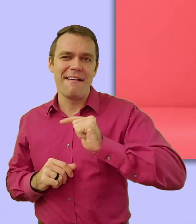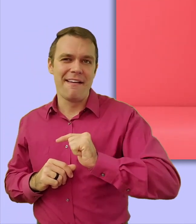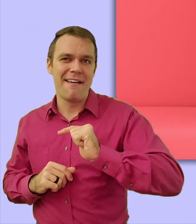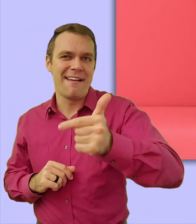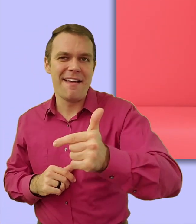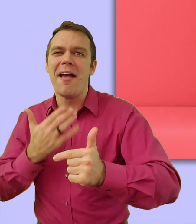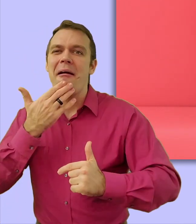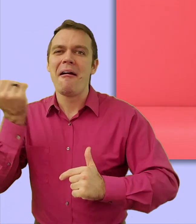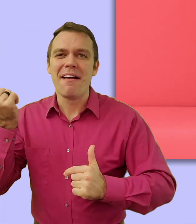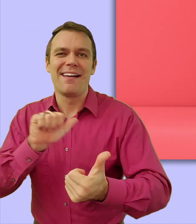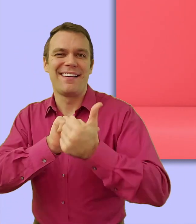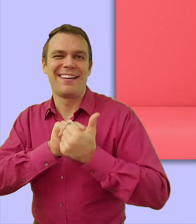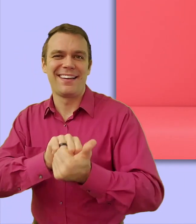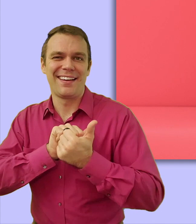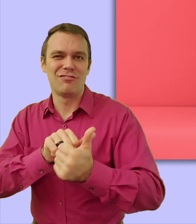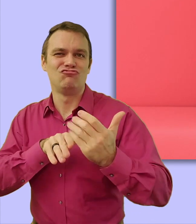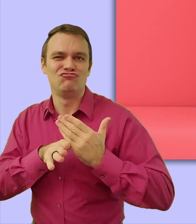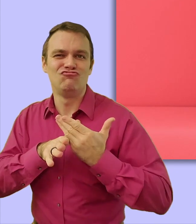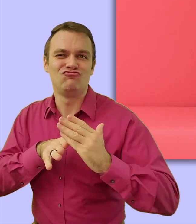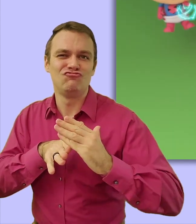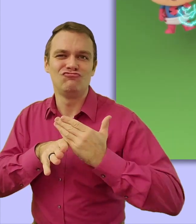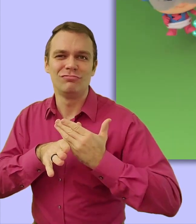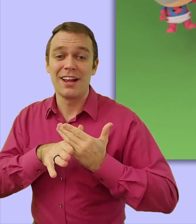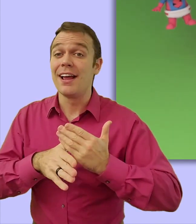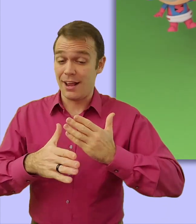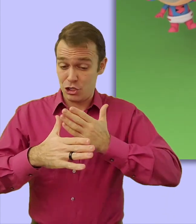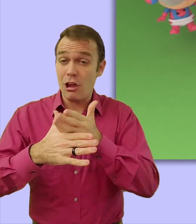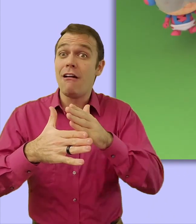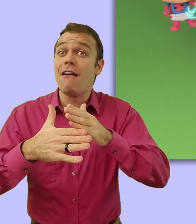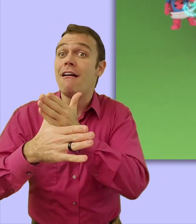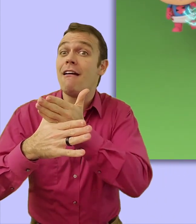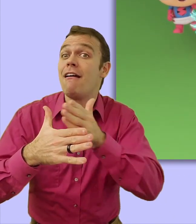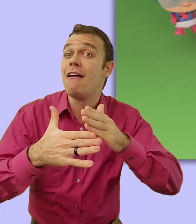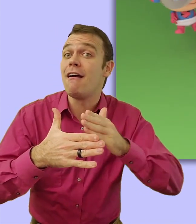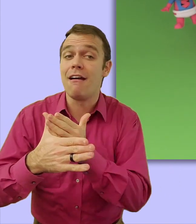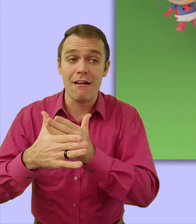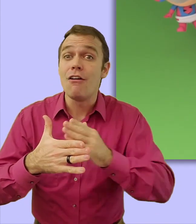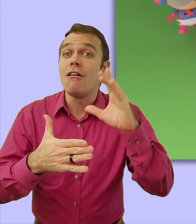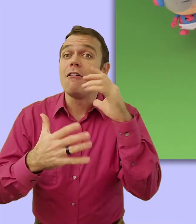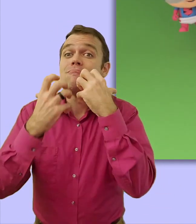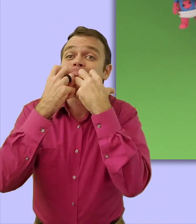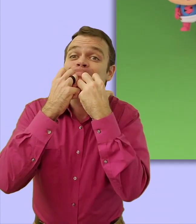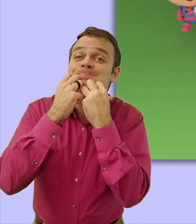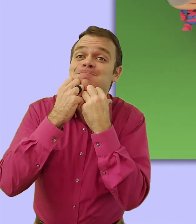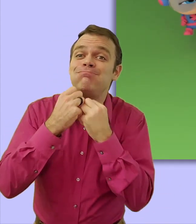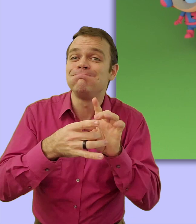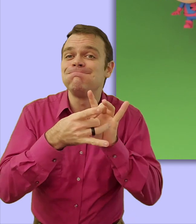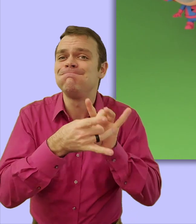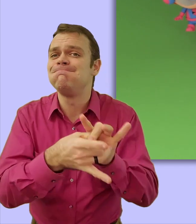take turns, 'cause I'd rather share it with you. 'Cause sharing is